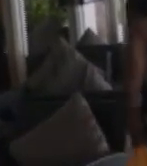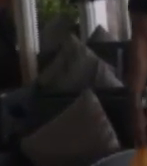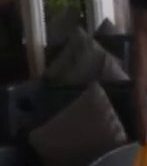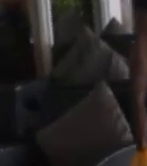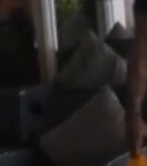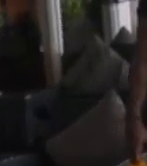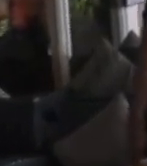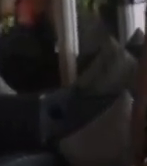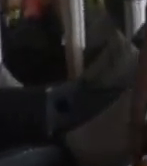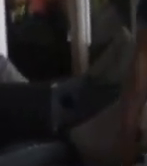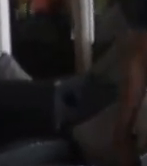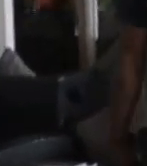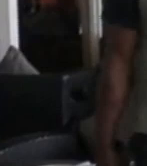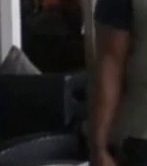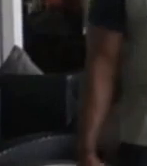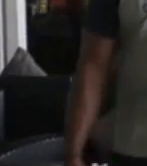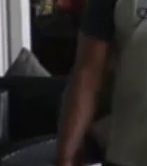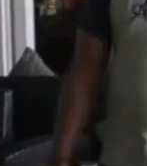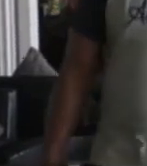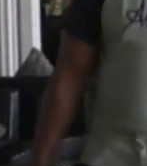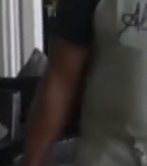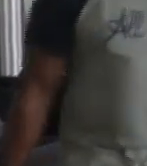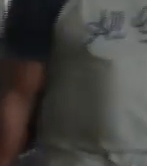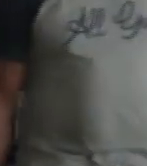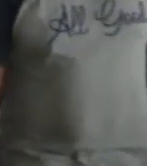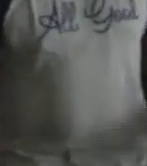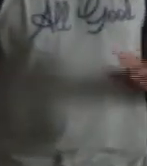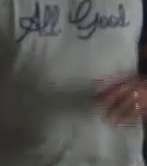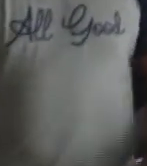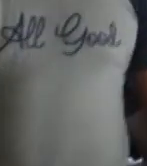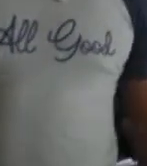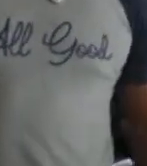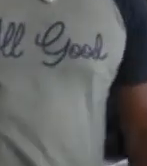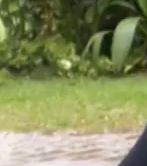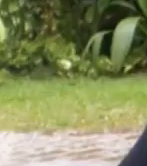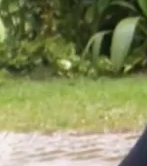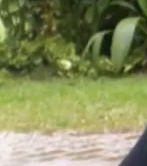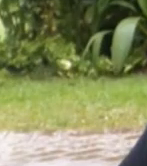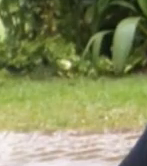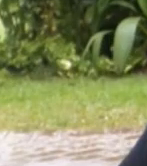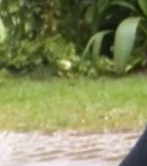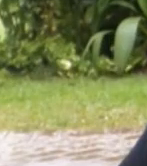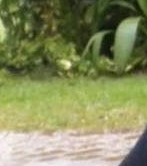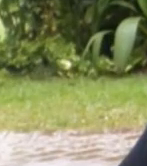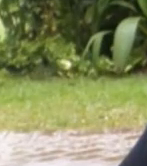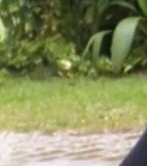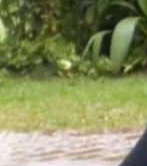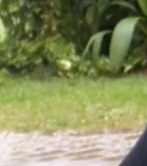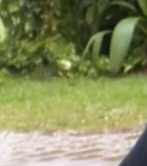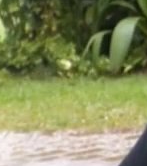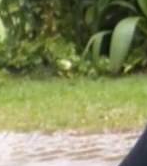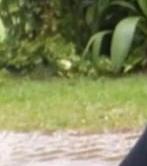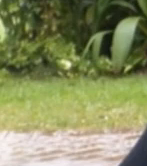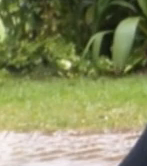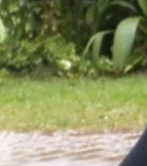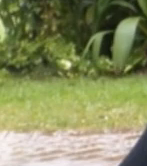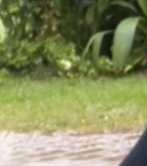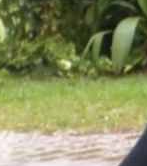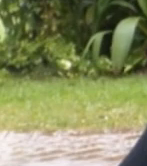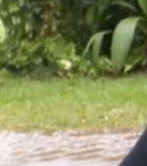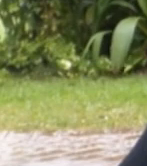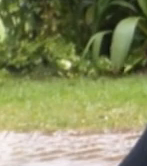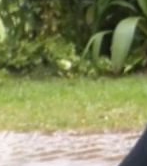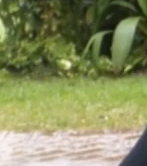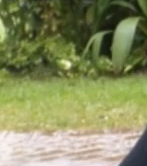has a love for natural produce and ventured into farming after school. From the bush agriculture, I went back home and did some